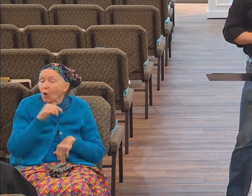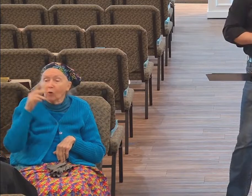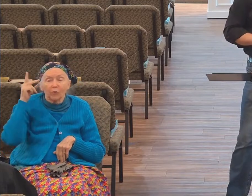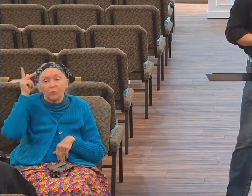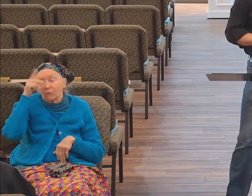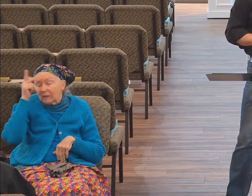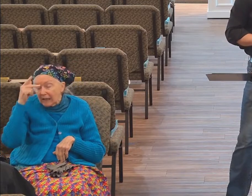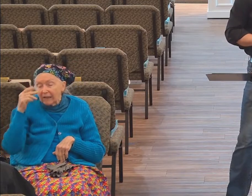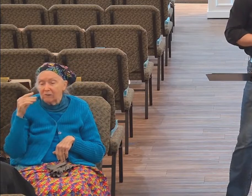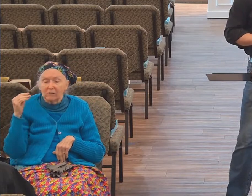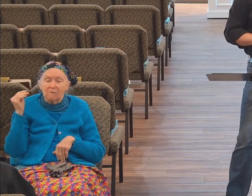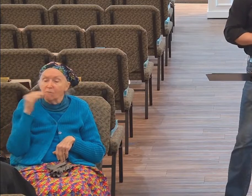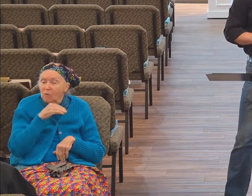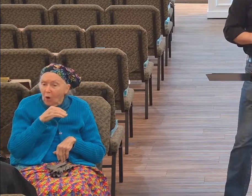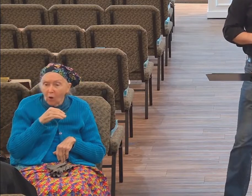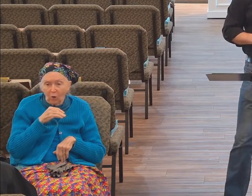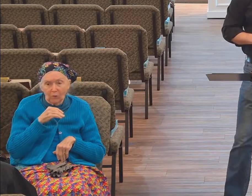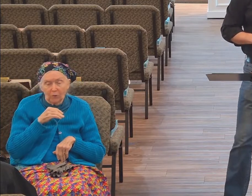superstition. Okay?